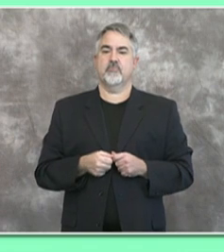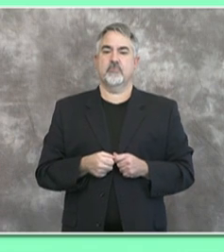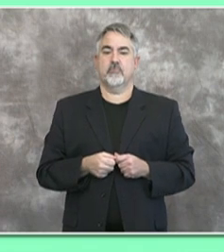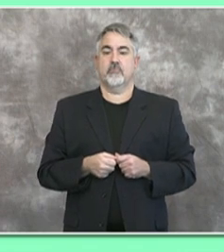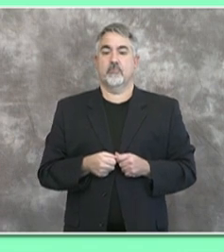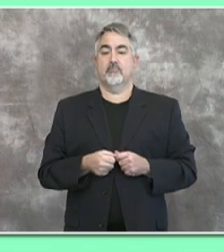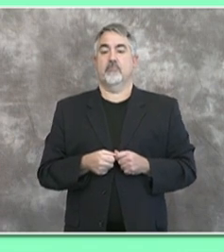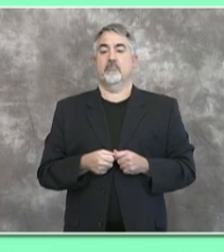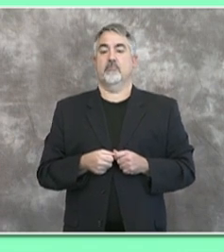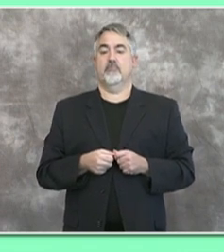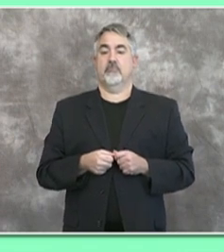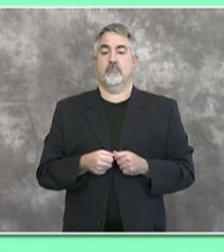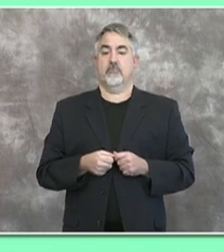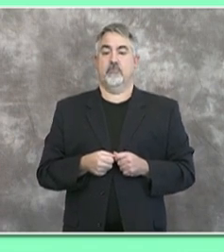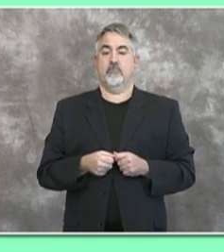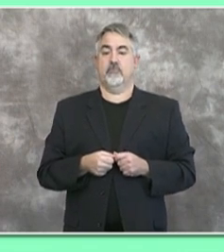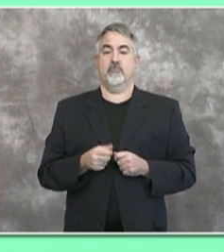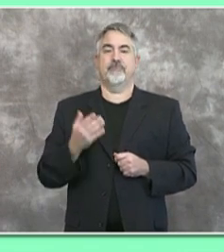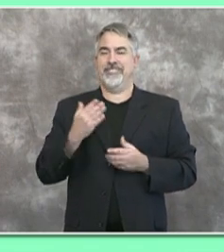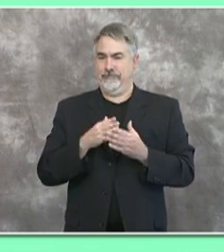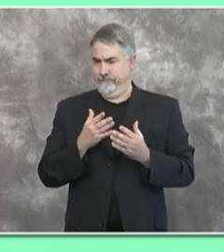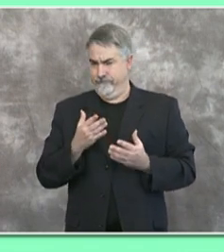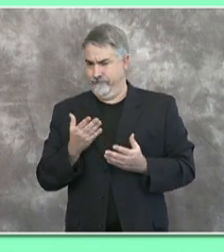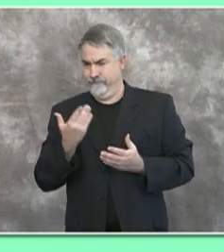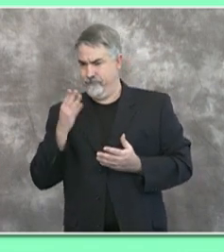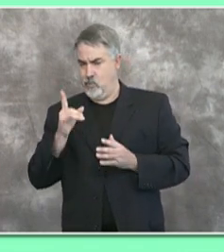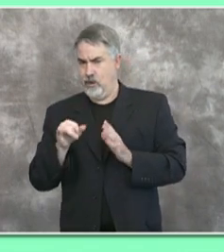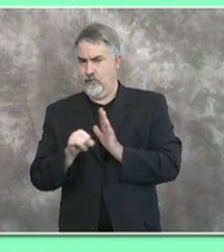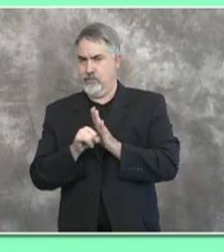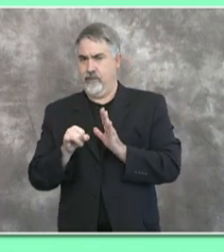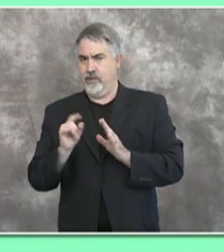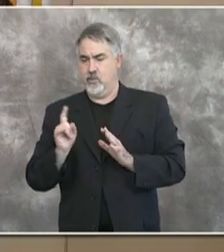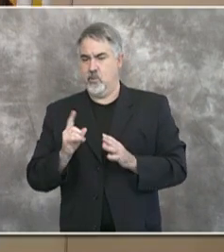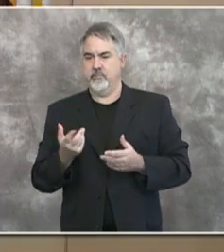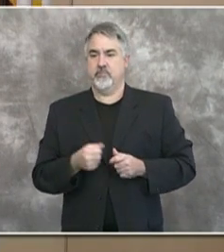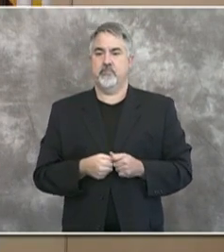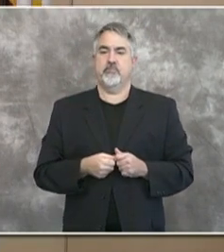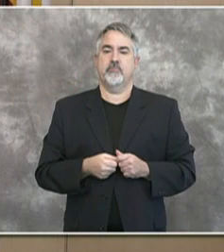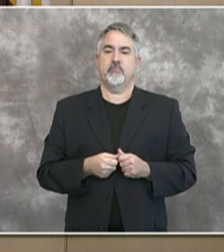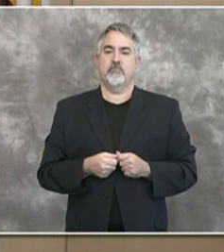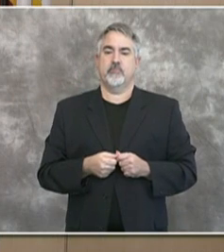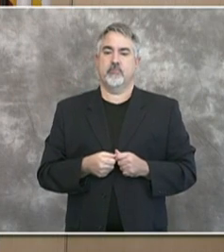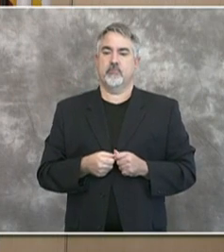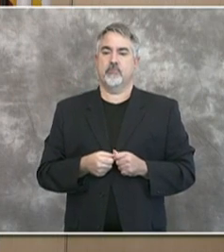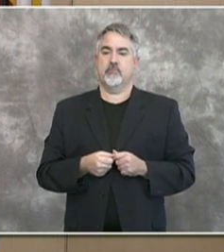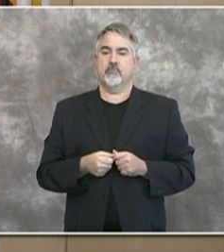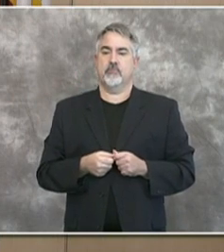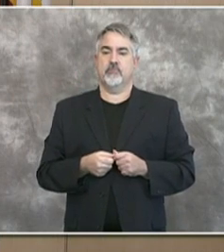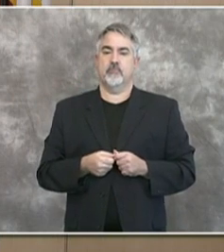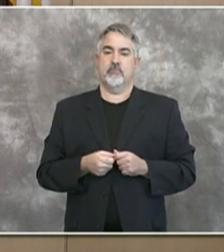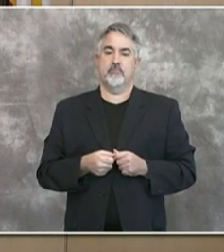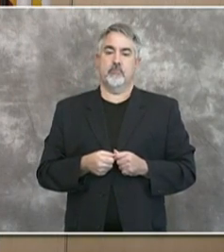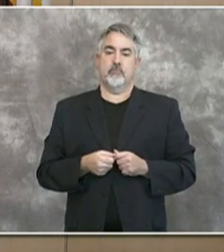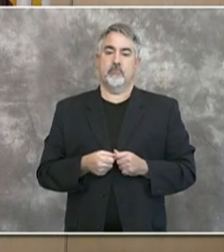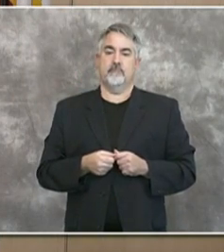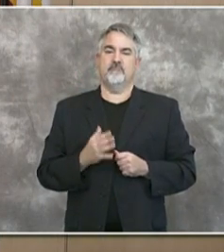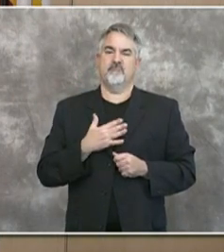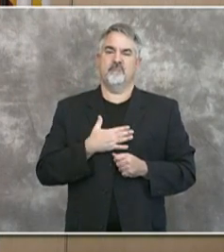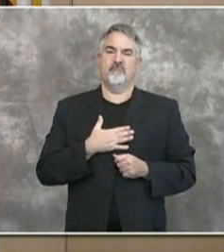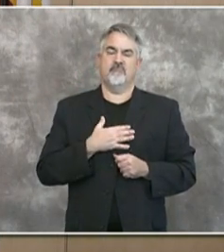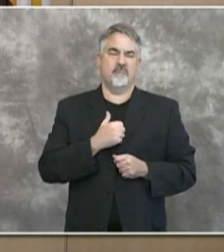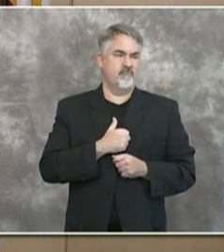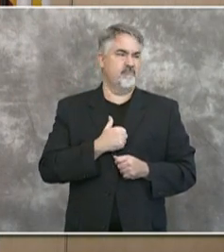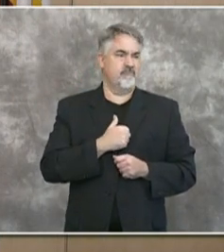race and ethnicity. So once again, our sincerest sympathies and condolences go out to